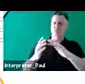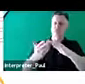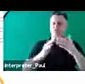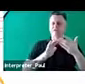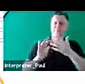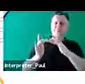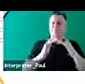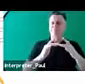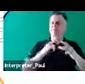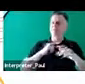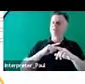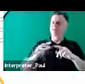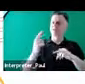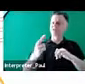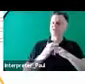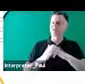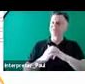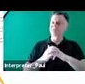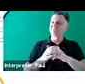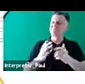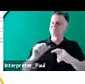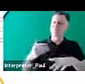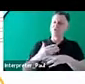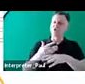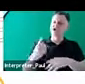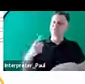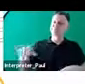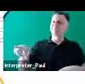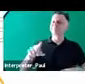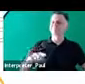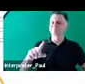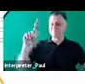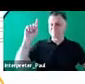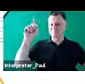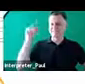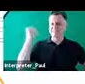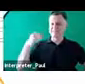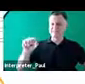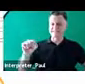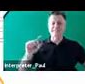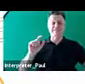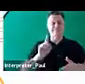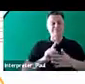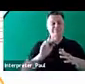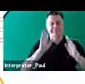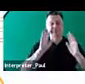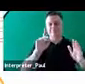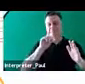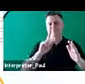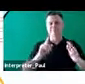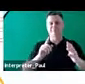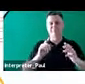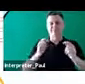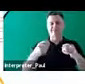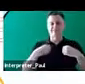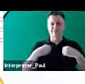closest friends are, I've made them through work. And indeed, I've continued to meet amazing people since setting up